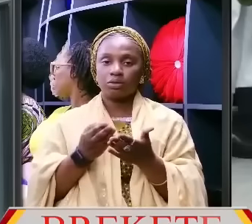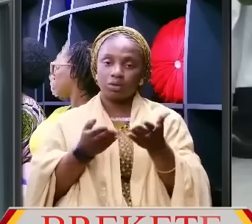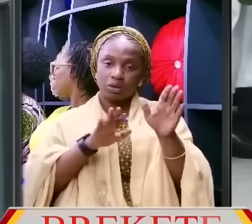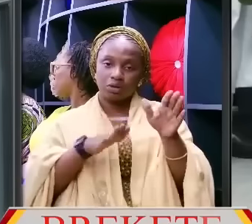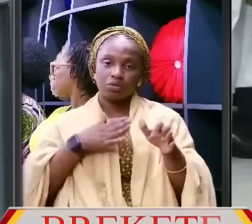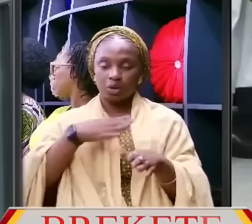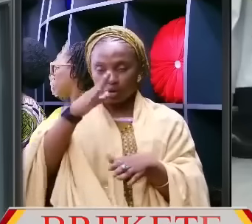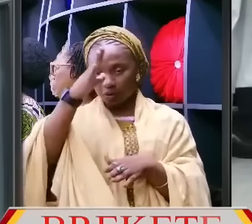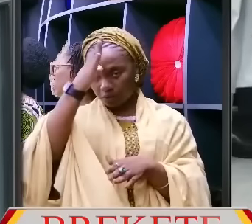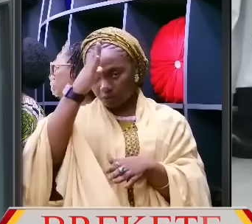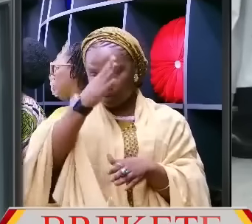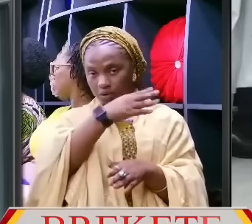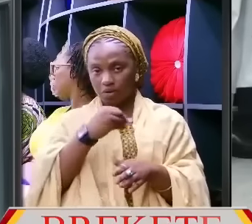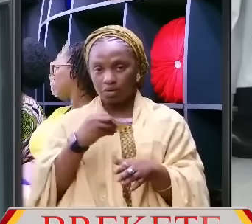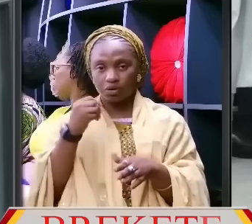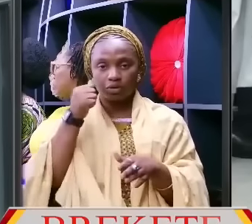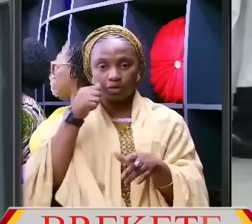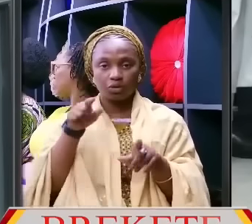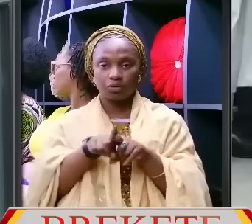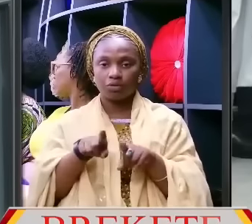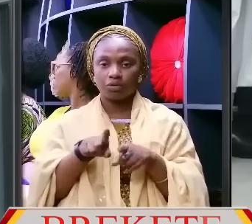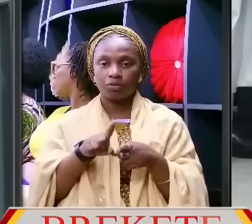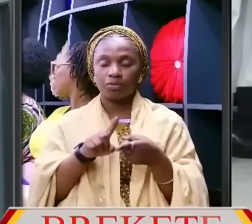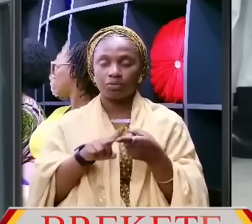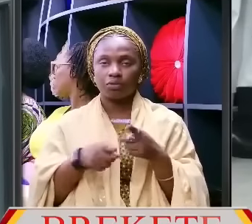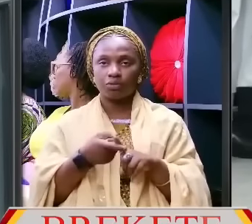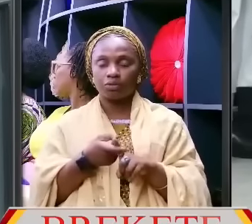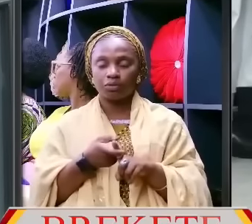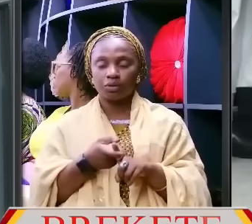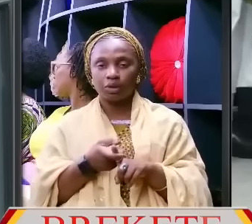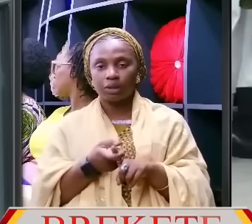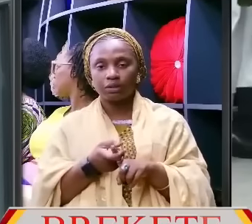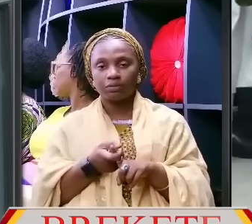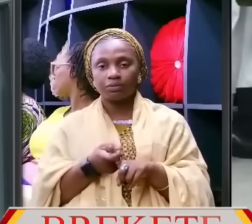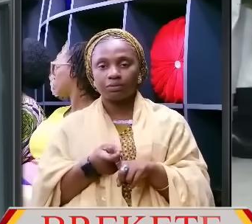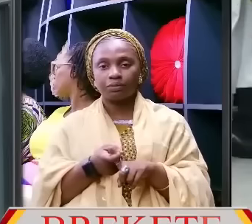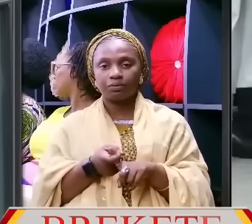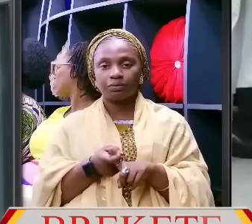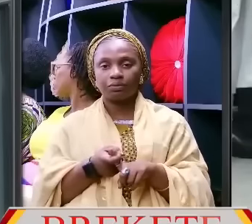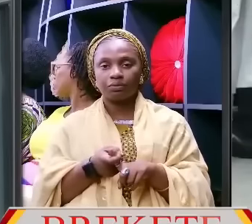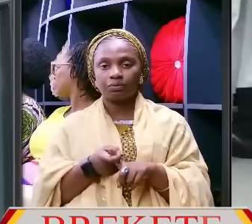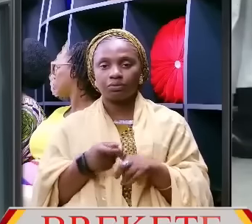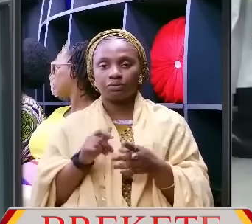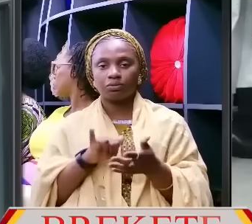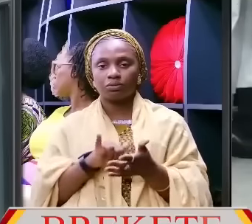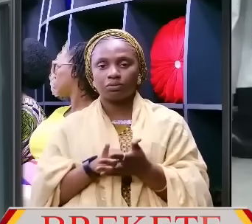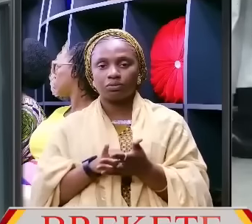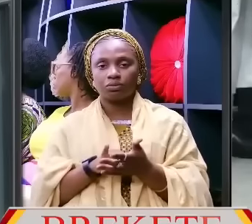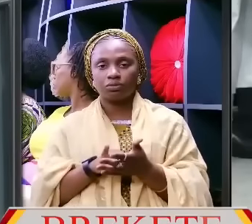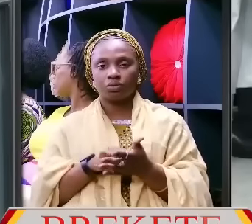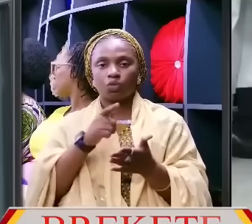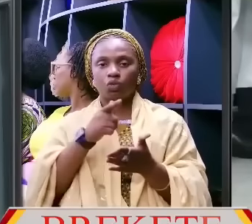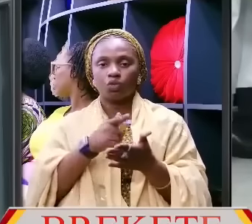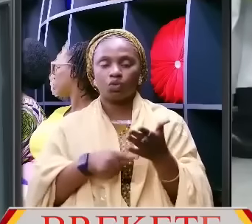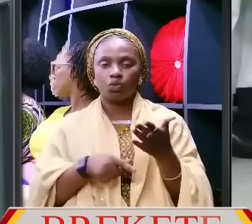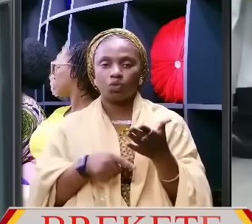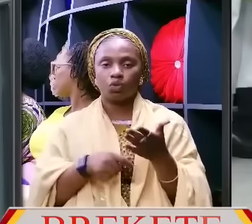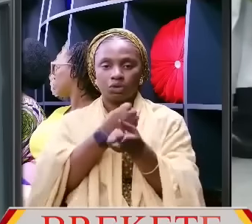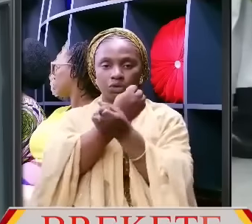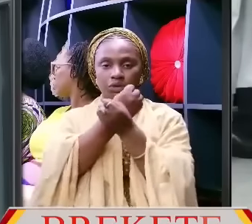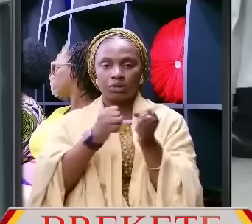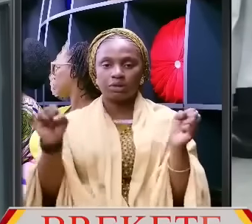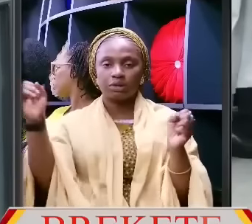Fred. No say house before if they fall. Not they fall, come inside now. So I have to save where save them. Let me